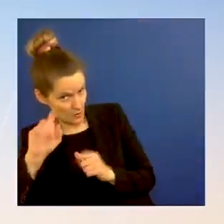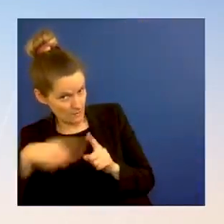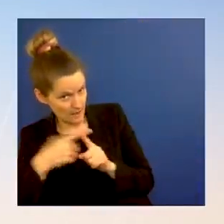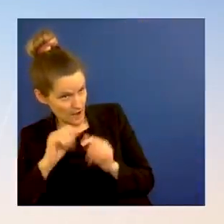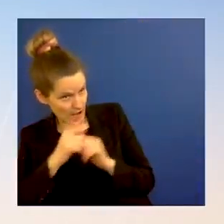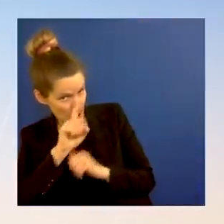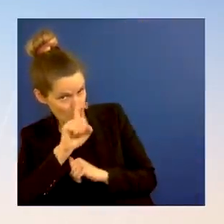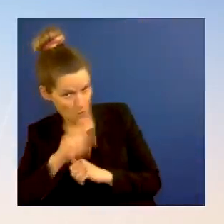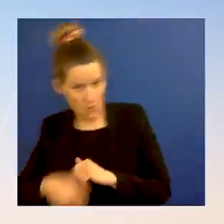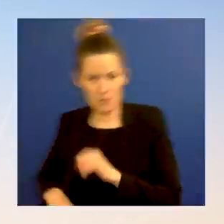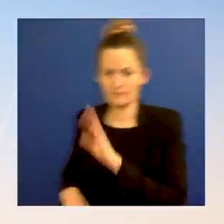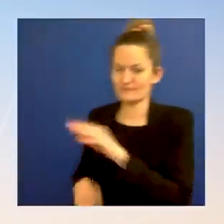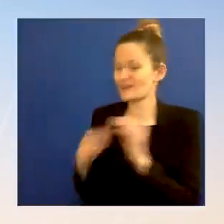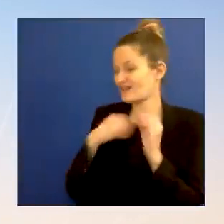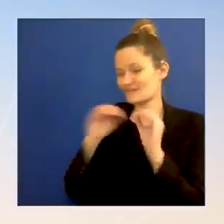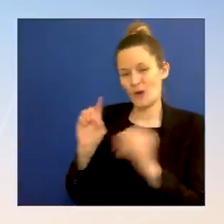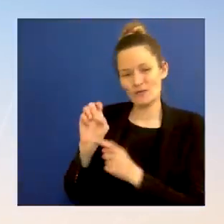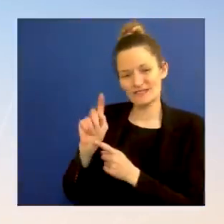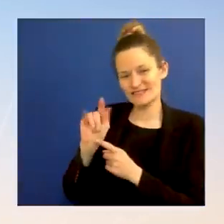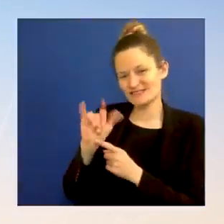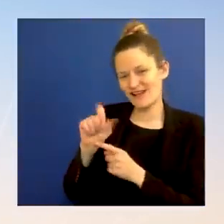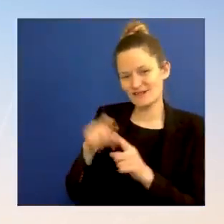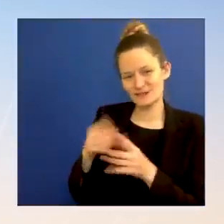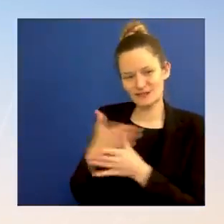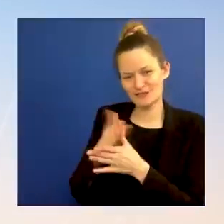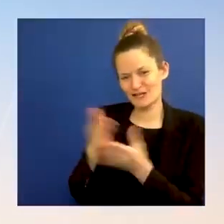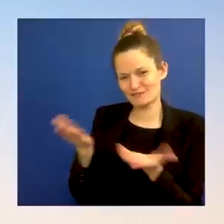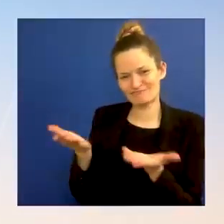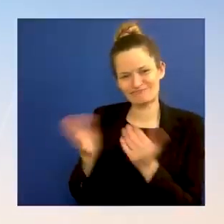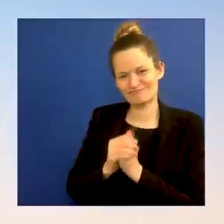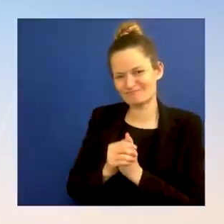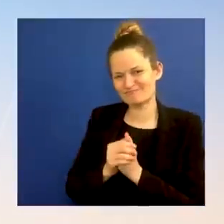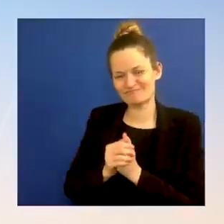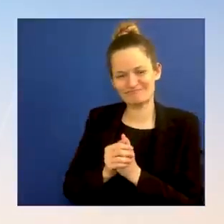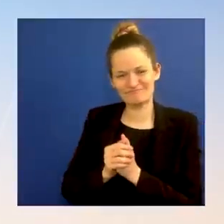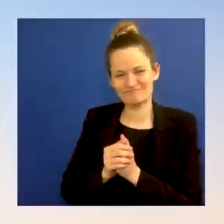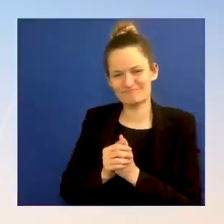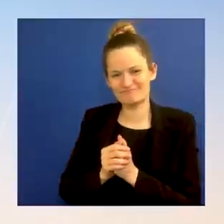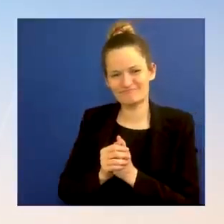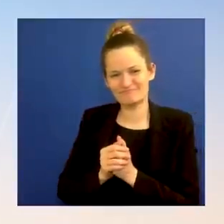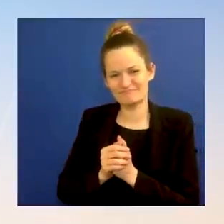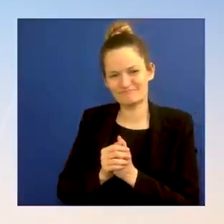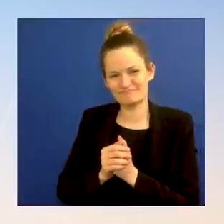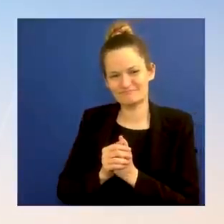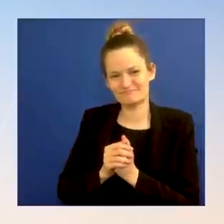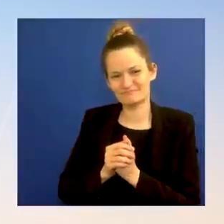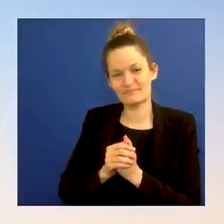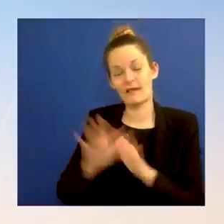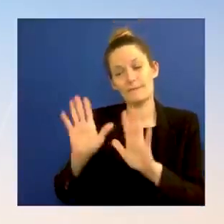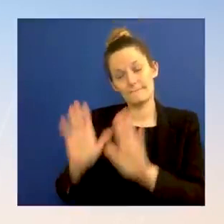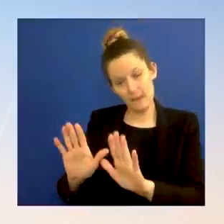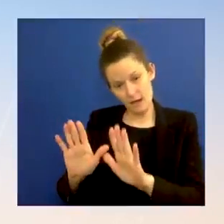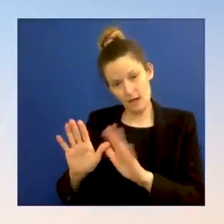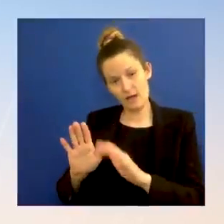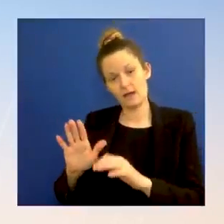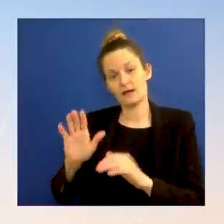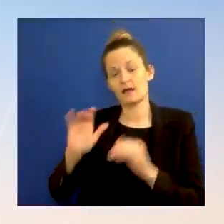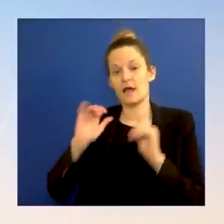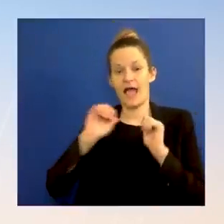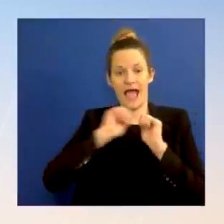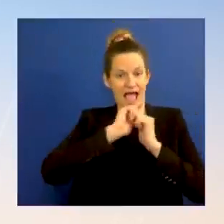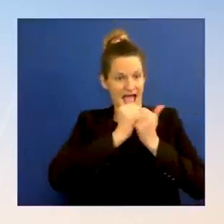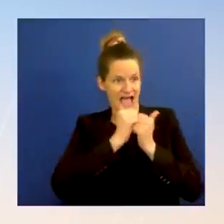here. But certainly, the establishment and of humanitarian corridors, the implementation